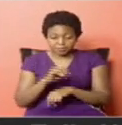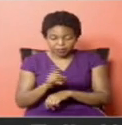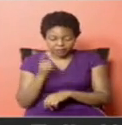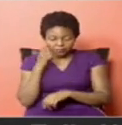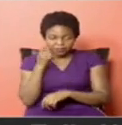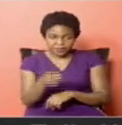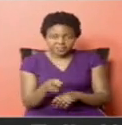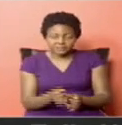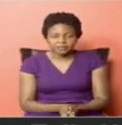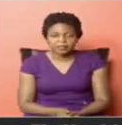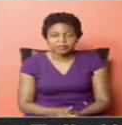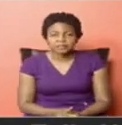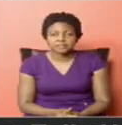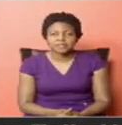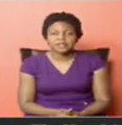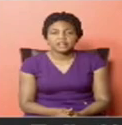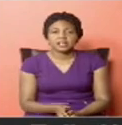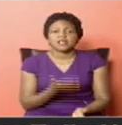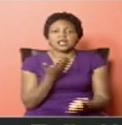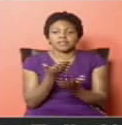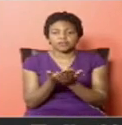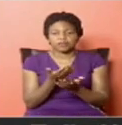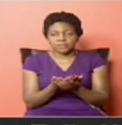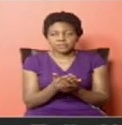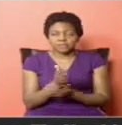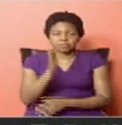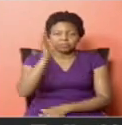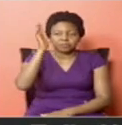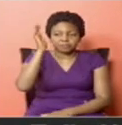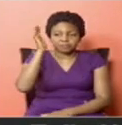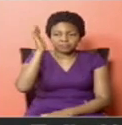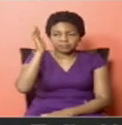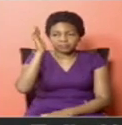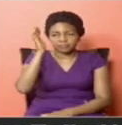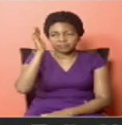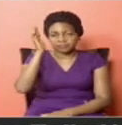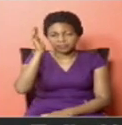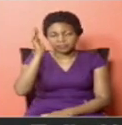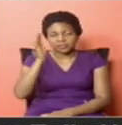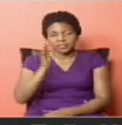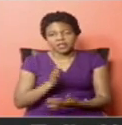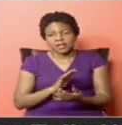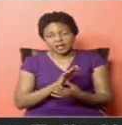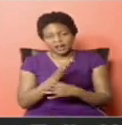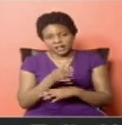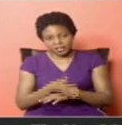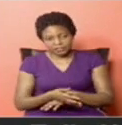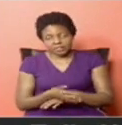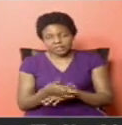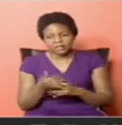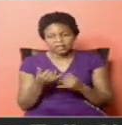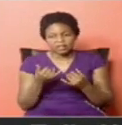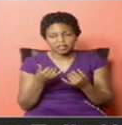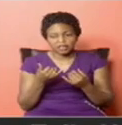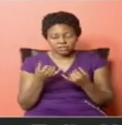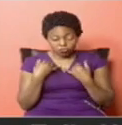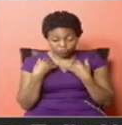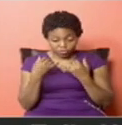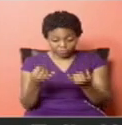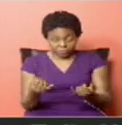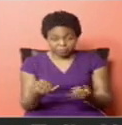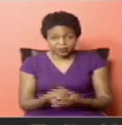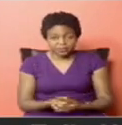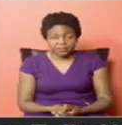that. I request that you put up your hand and then you